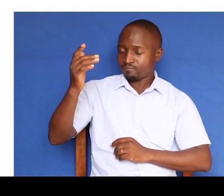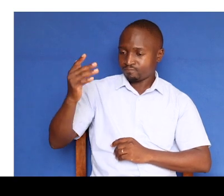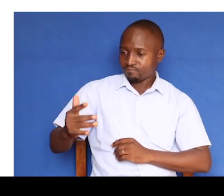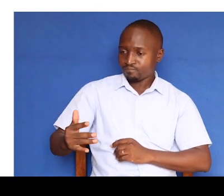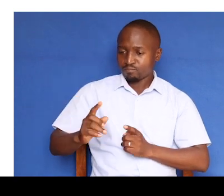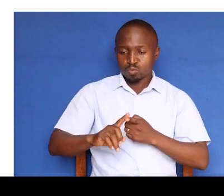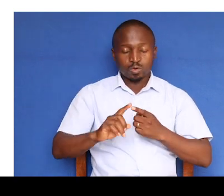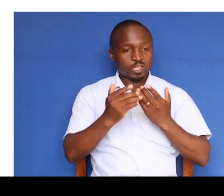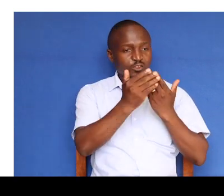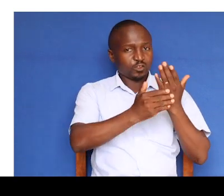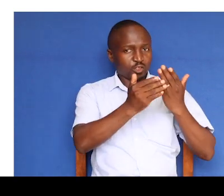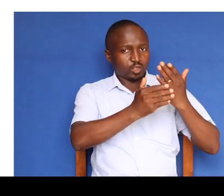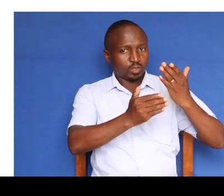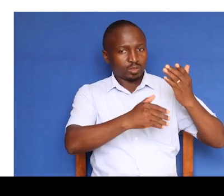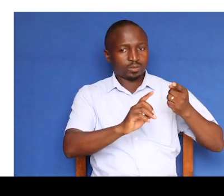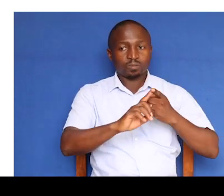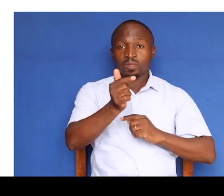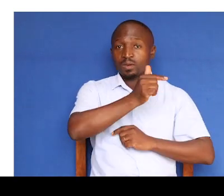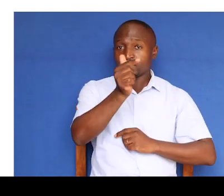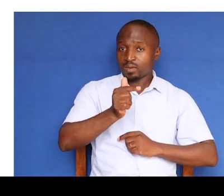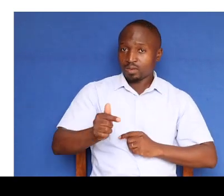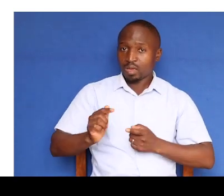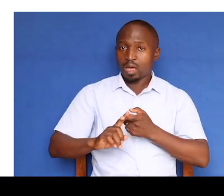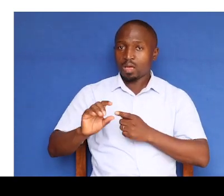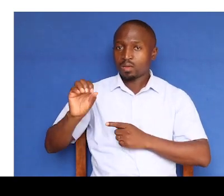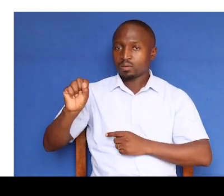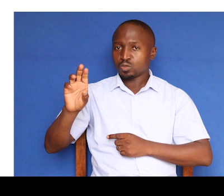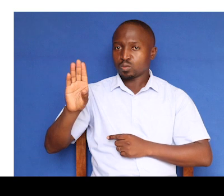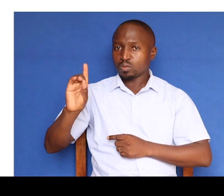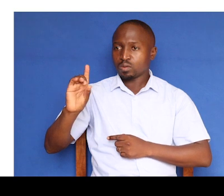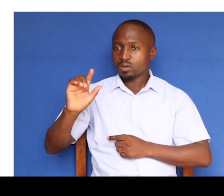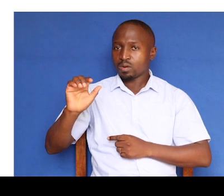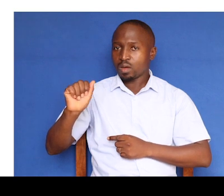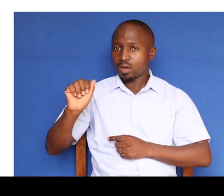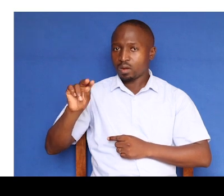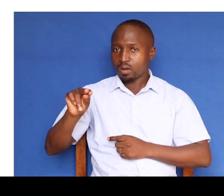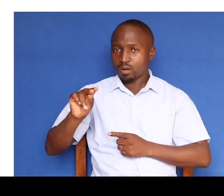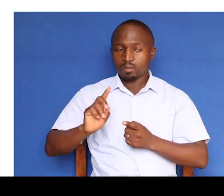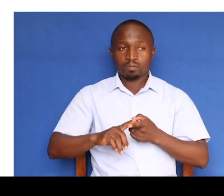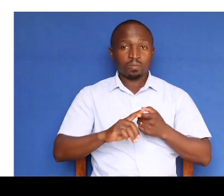We are given countries, Tanzania and Sudan. Commodities, tons per man hour.